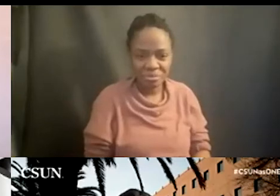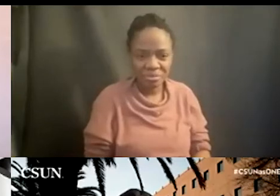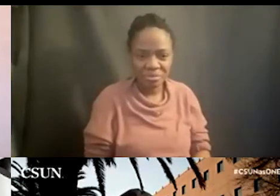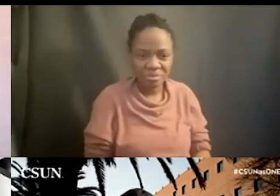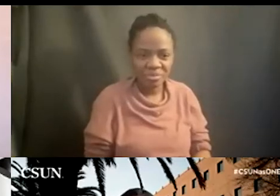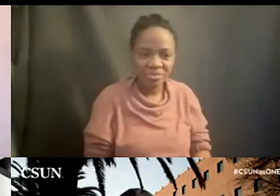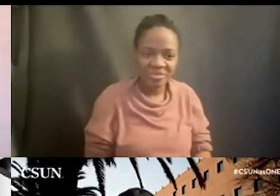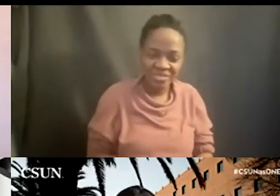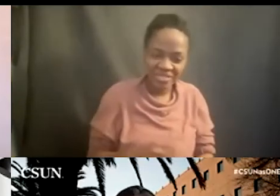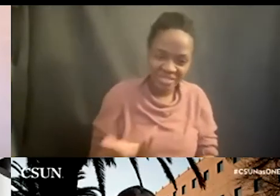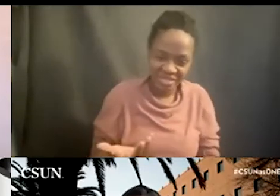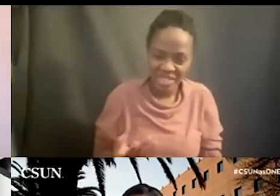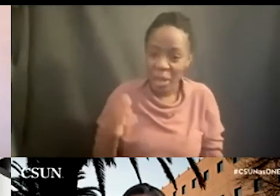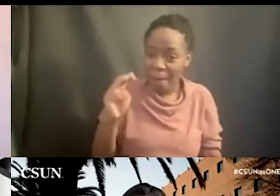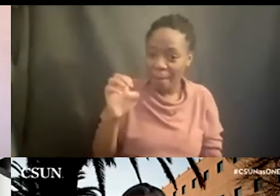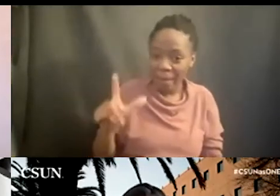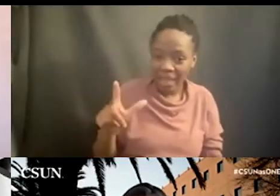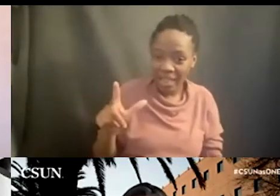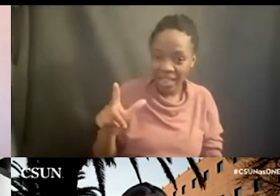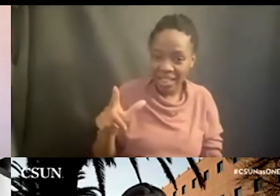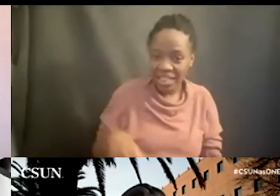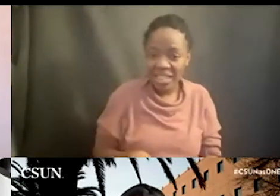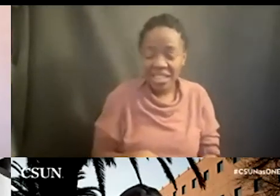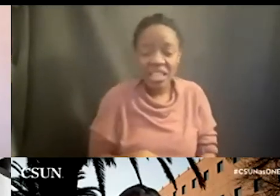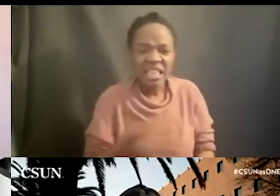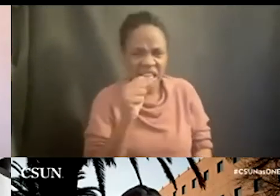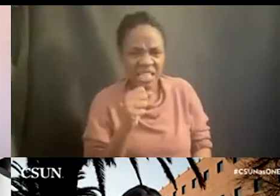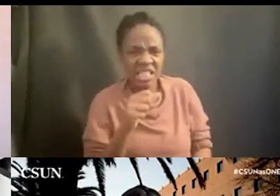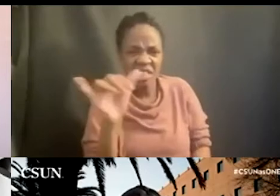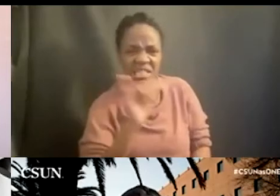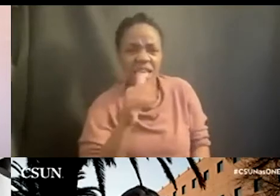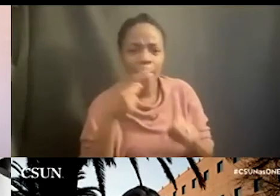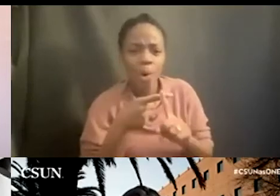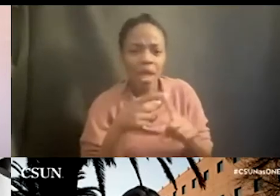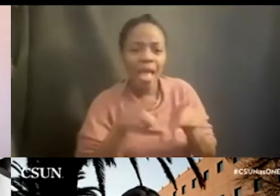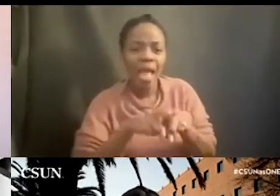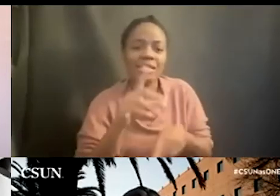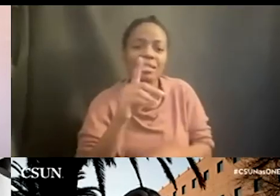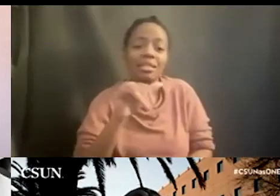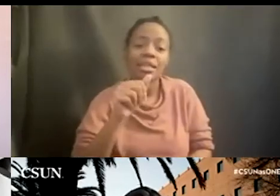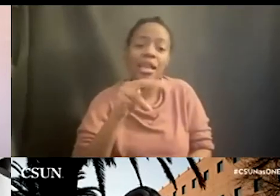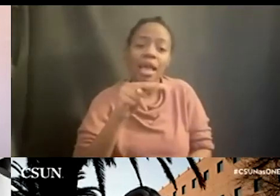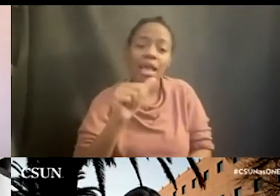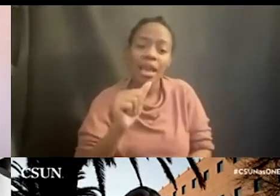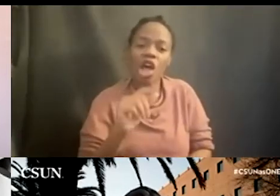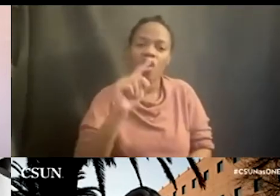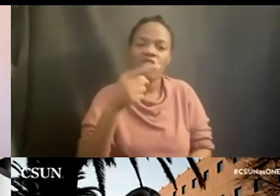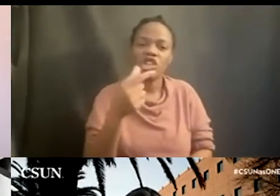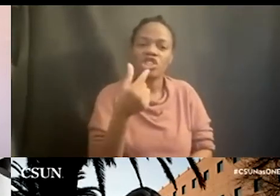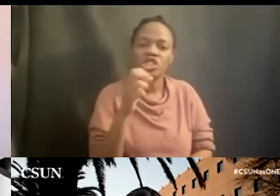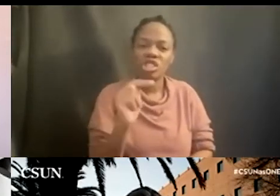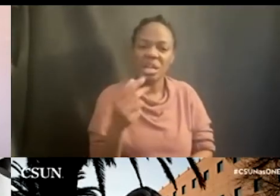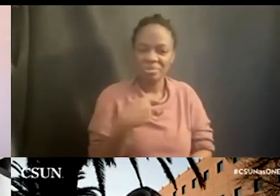Mel. Yeah, I just wanted to echo Diana's point as well. I think as a first gen, I always think that there's